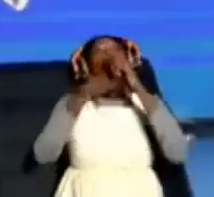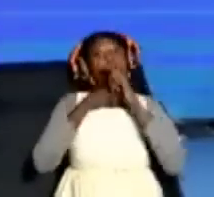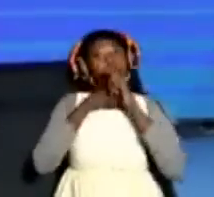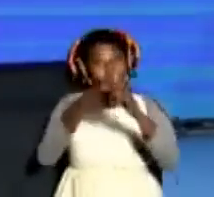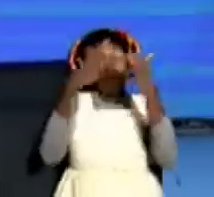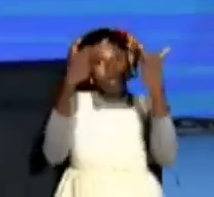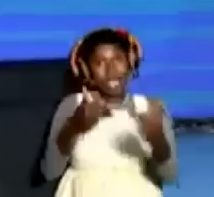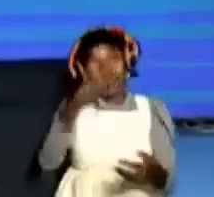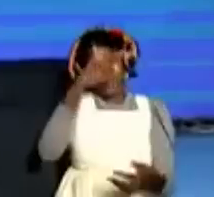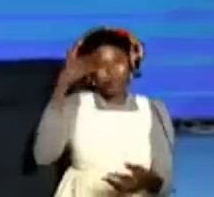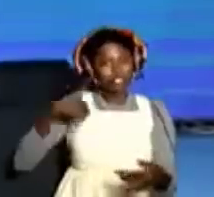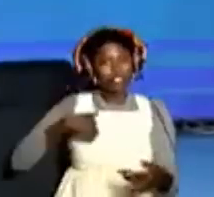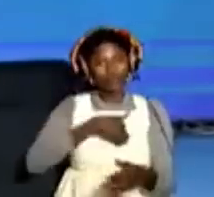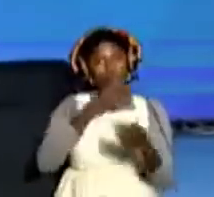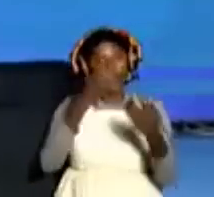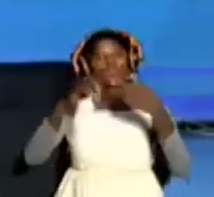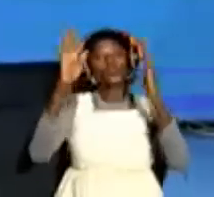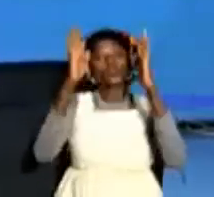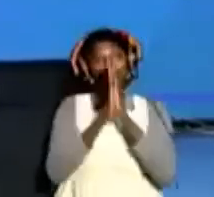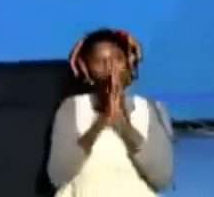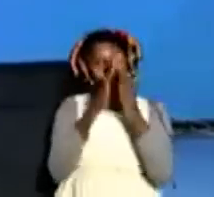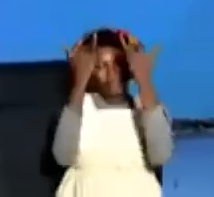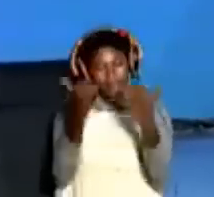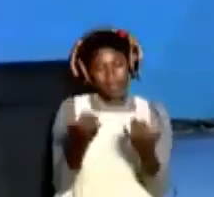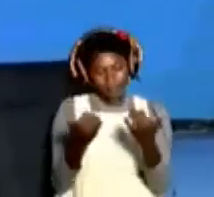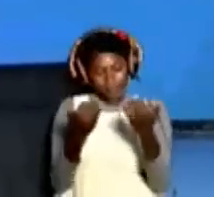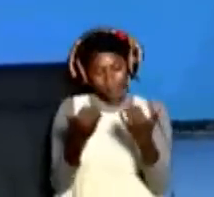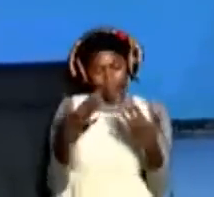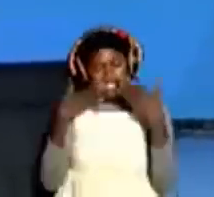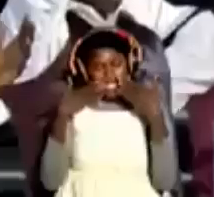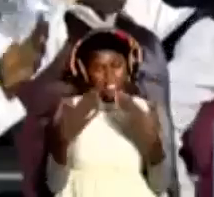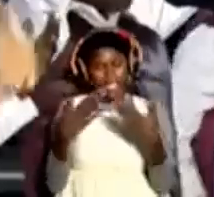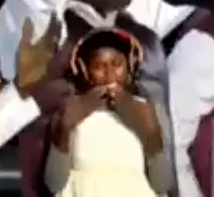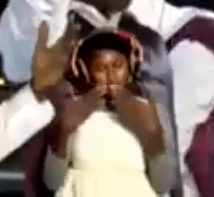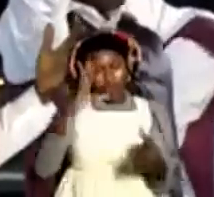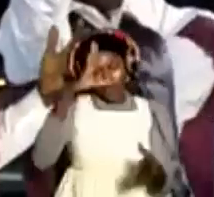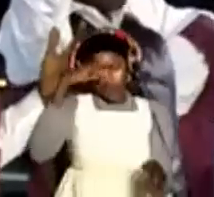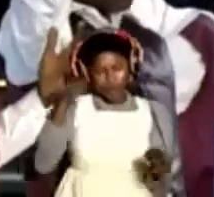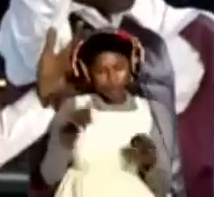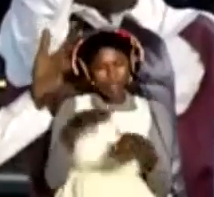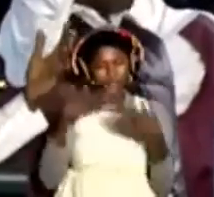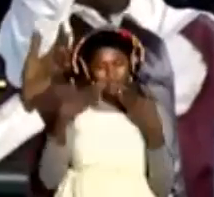we are praying. Thank you, my friend. Thank you, that brother.